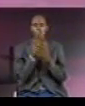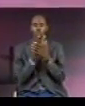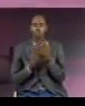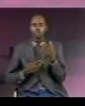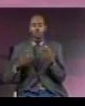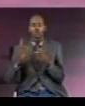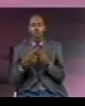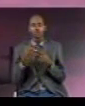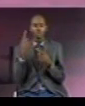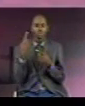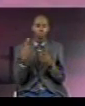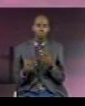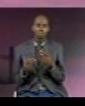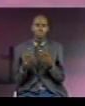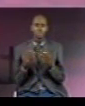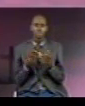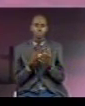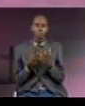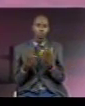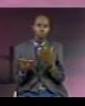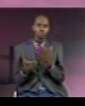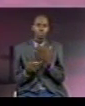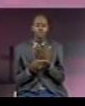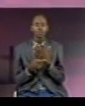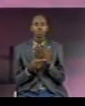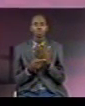banquet and the